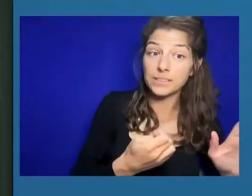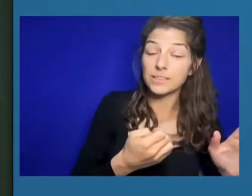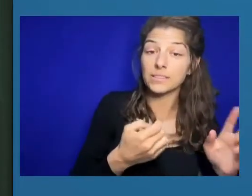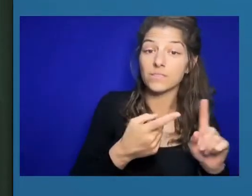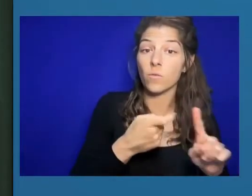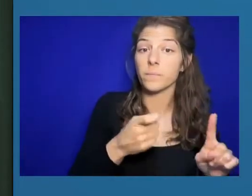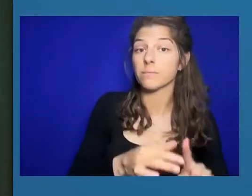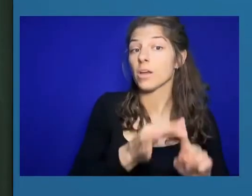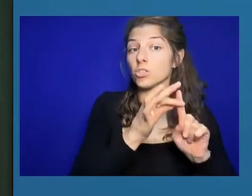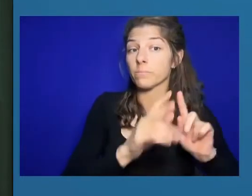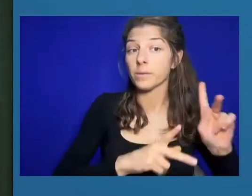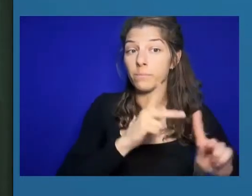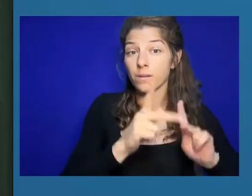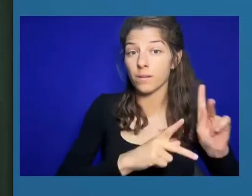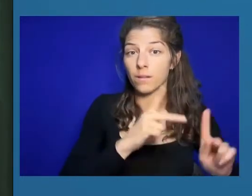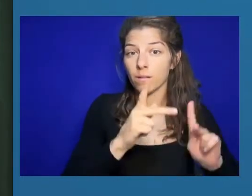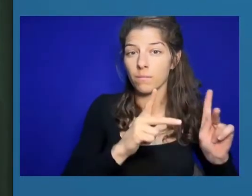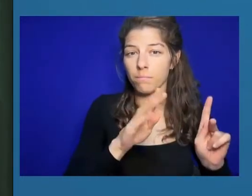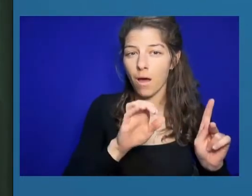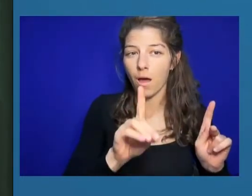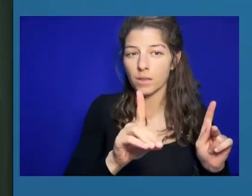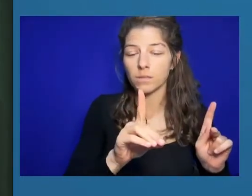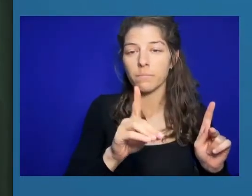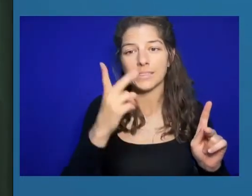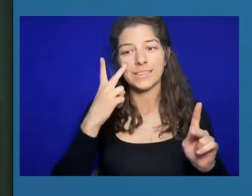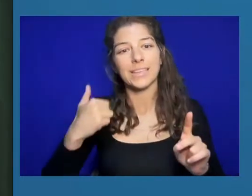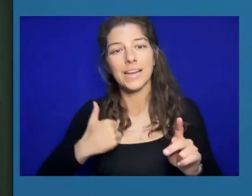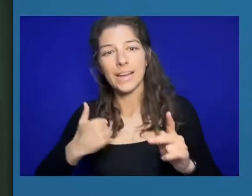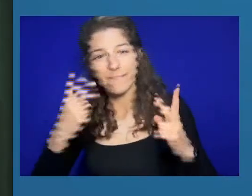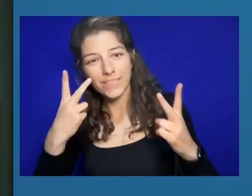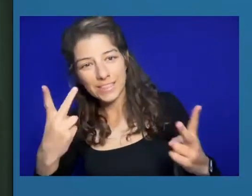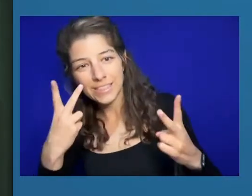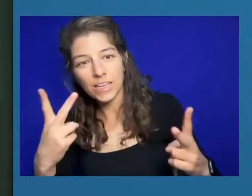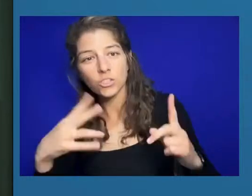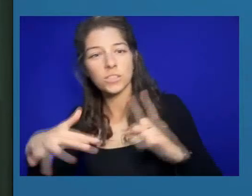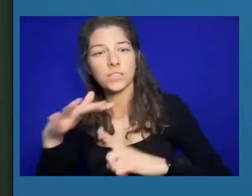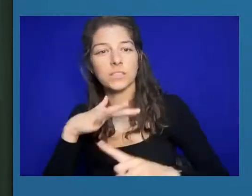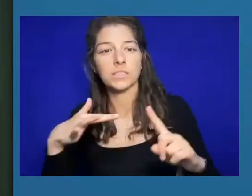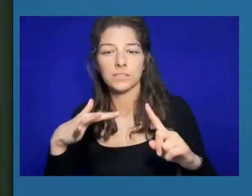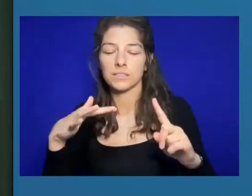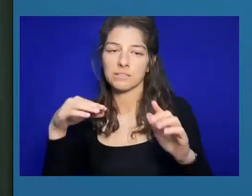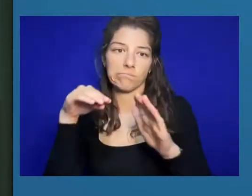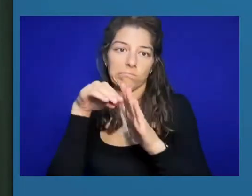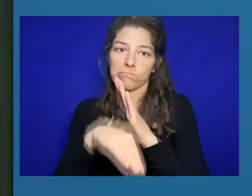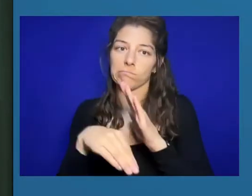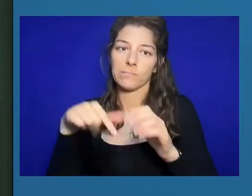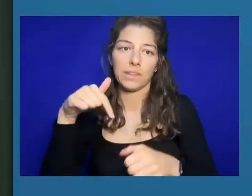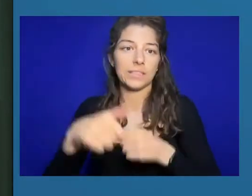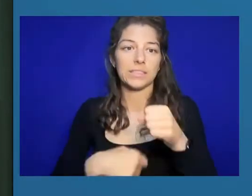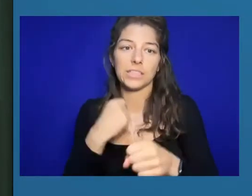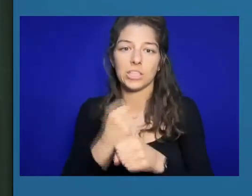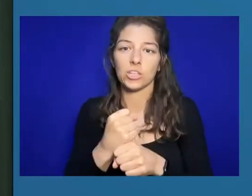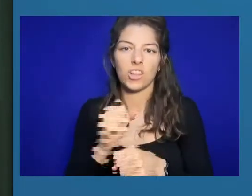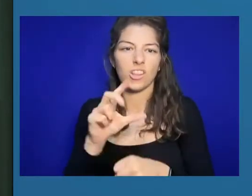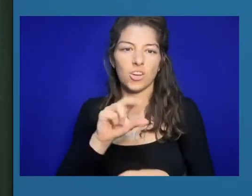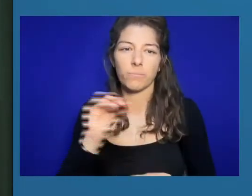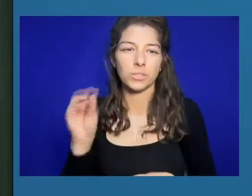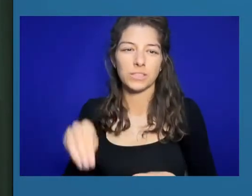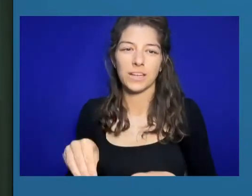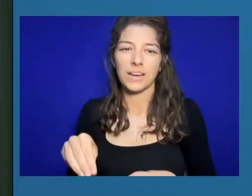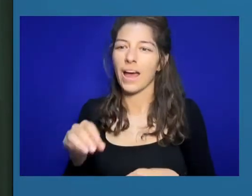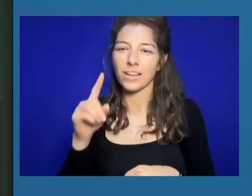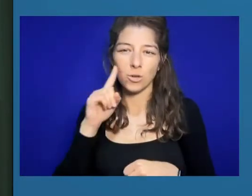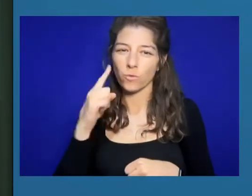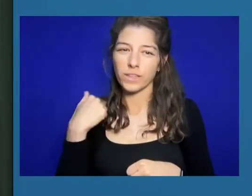special people-to-people bond. With Canadian visitations in our area firmly down this year for 30%. I don't believe that's going to reverse this